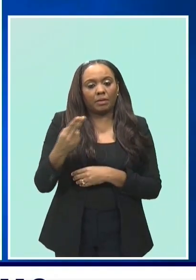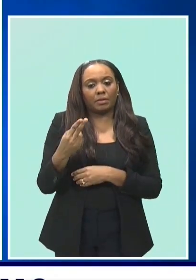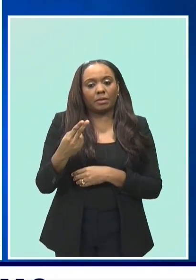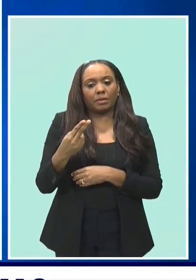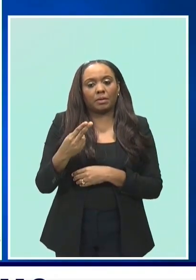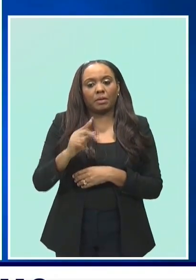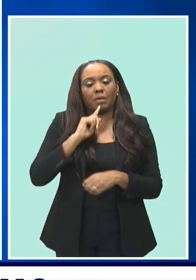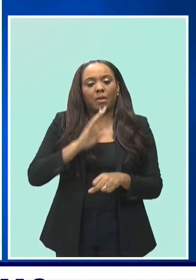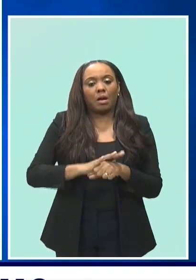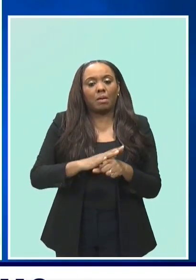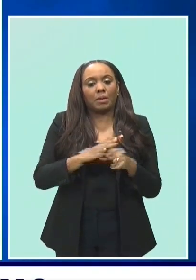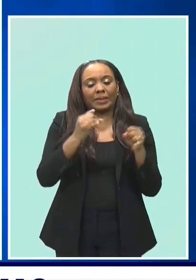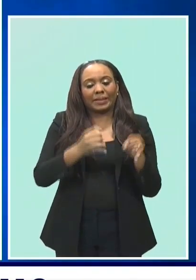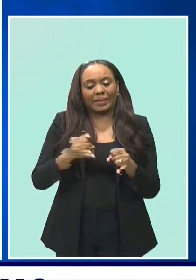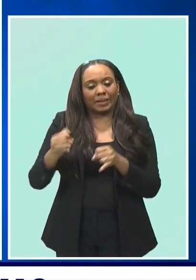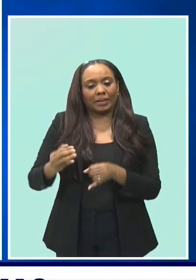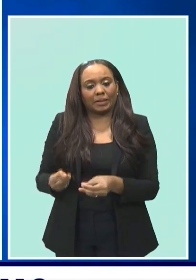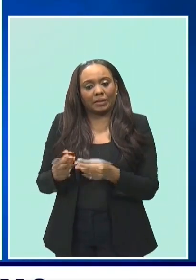personal donations